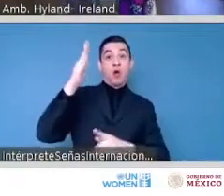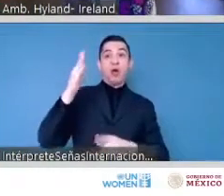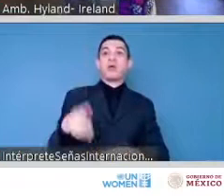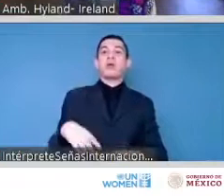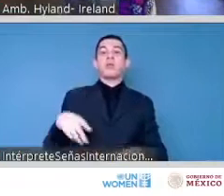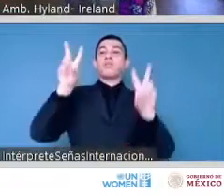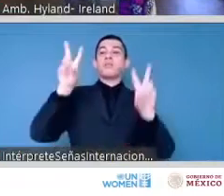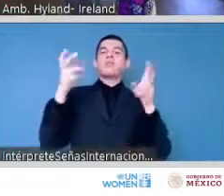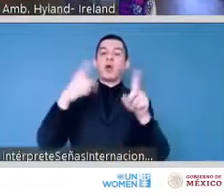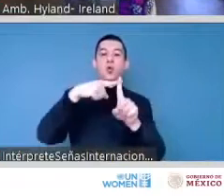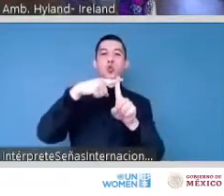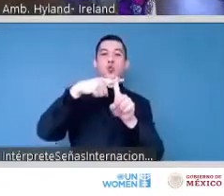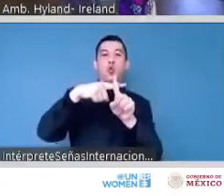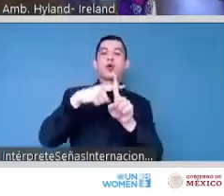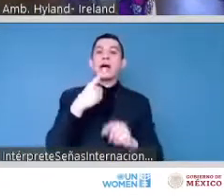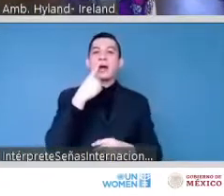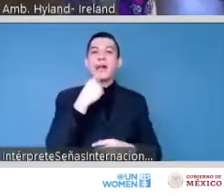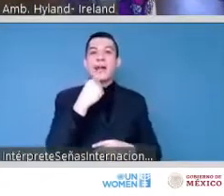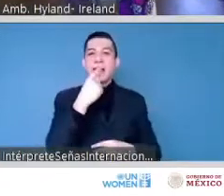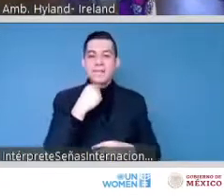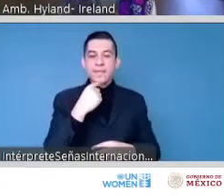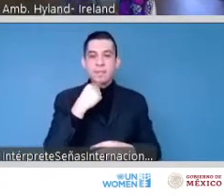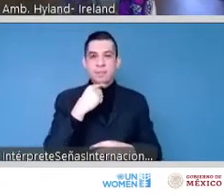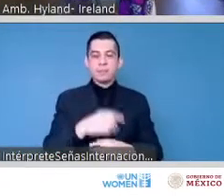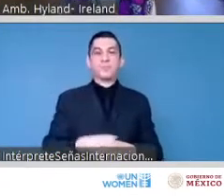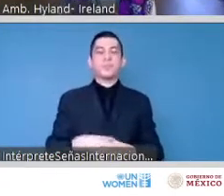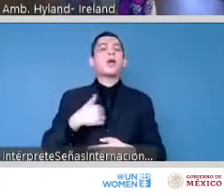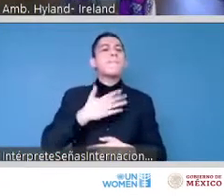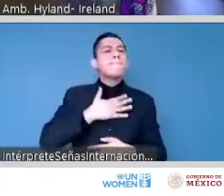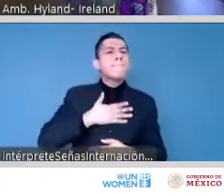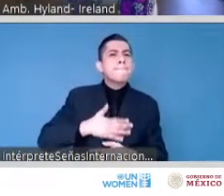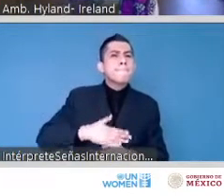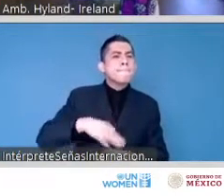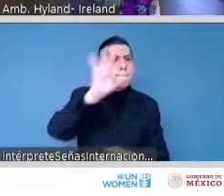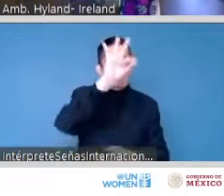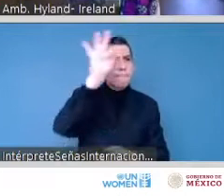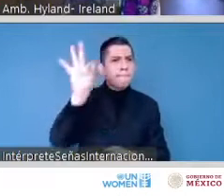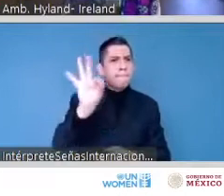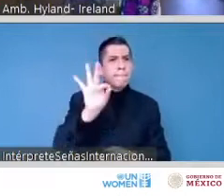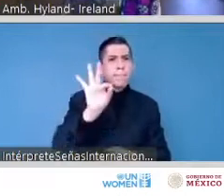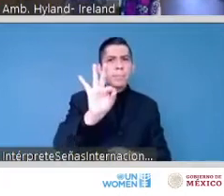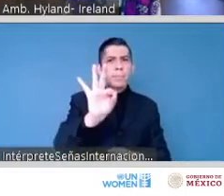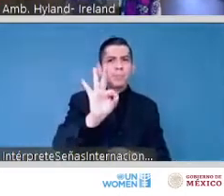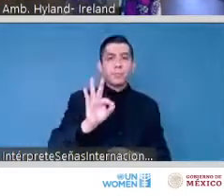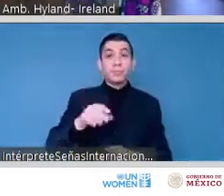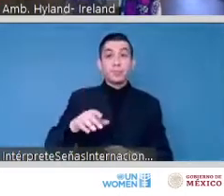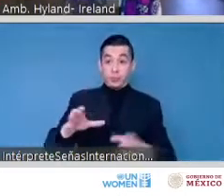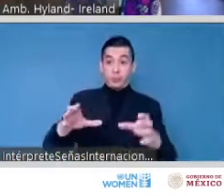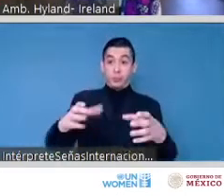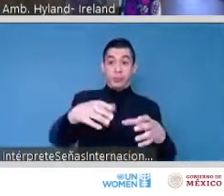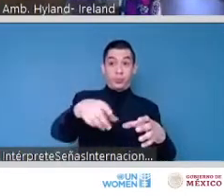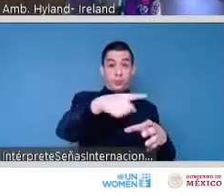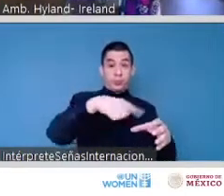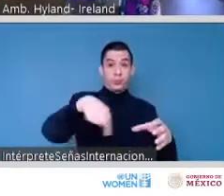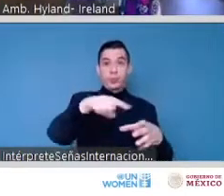Malone. ICRC is on the front lines of humanitarian response in conflicts such as Colombia, but other countries as well, of course.